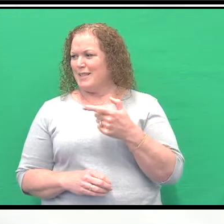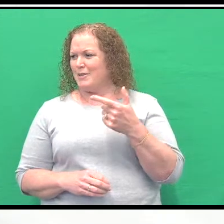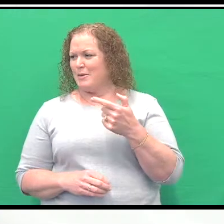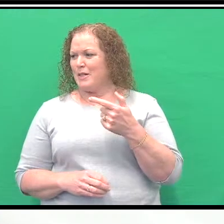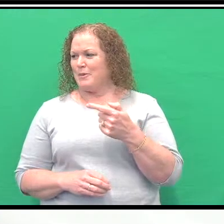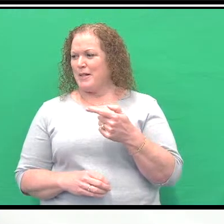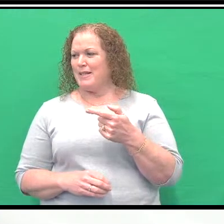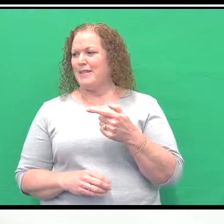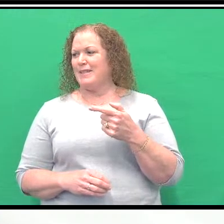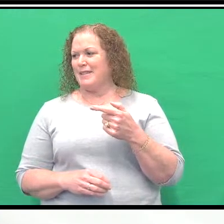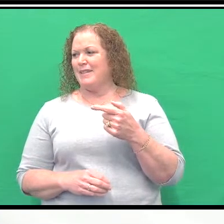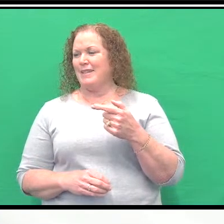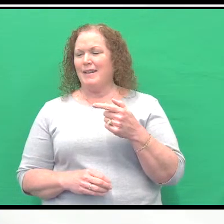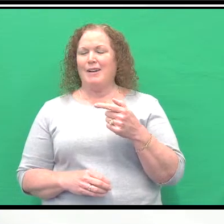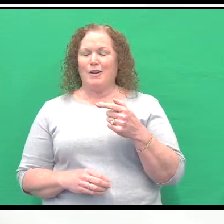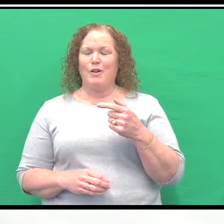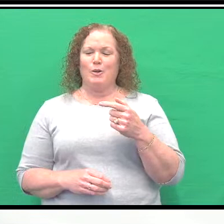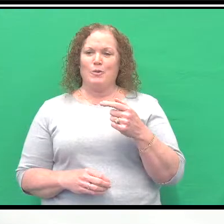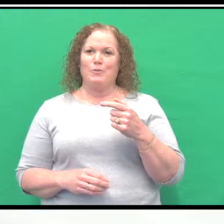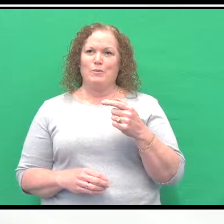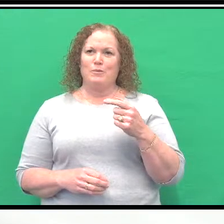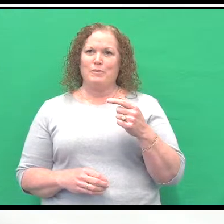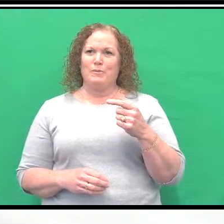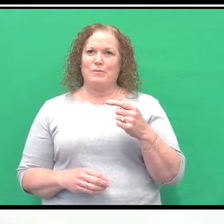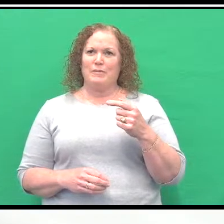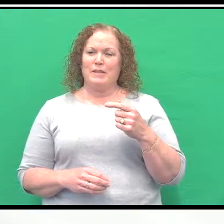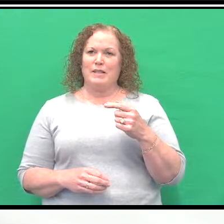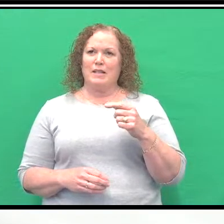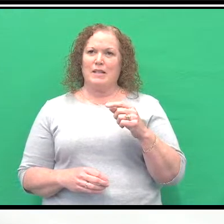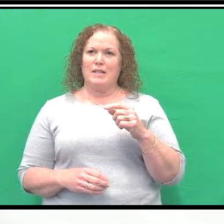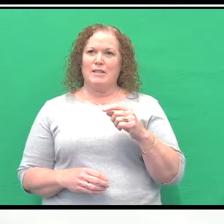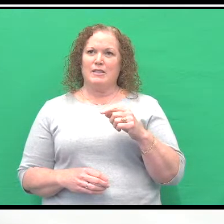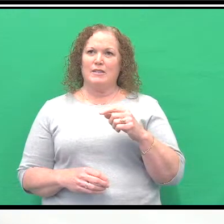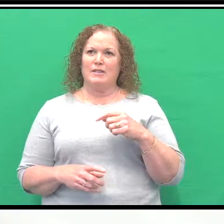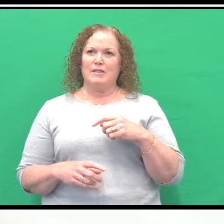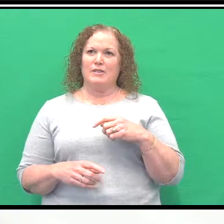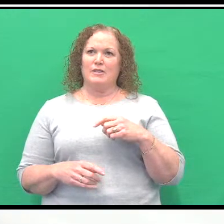2021/2022-81, approval to award RFP number